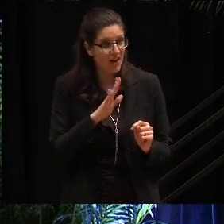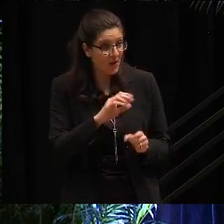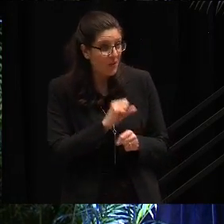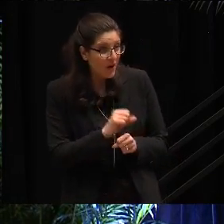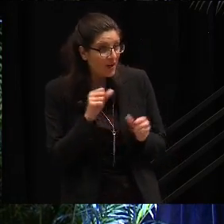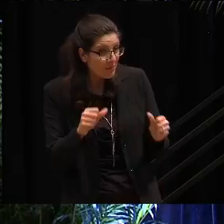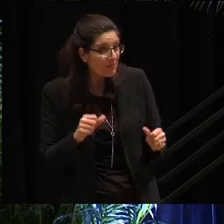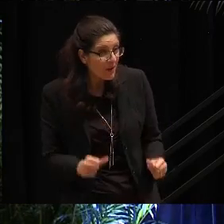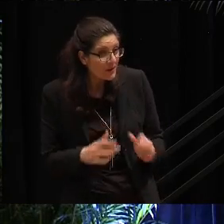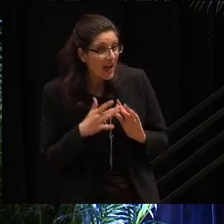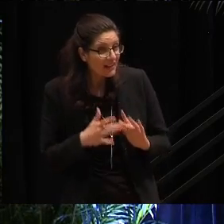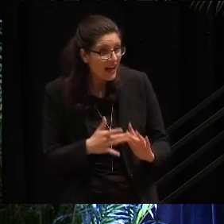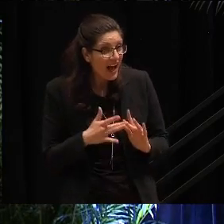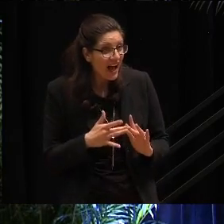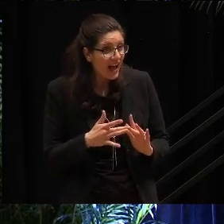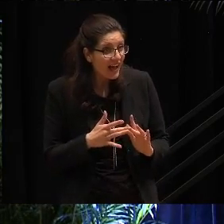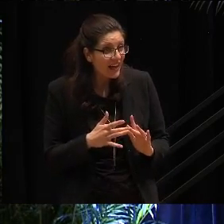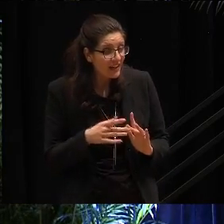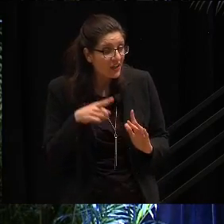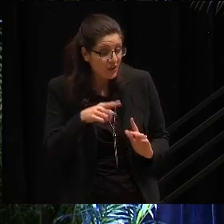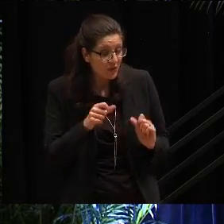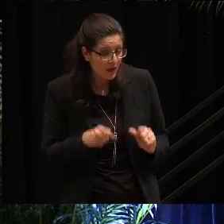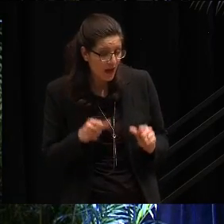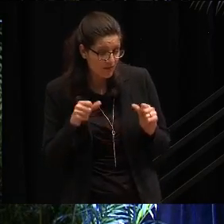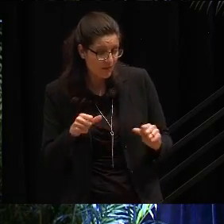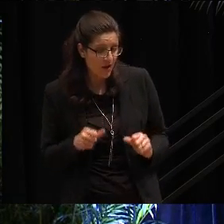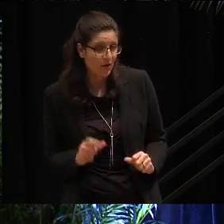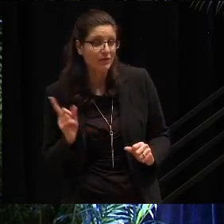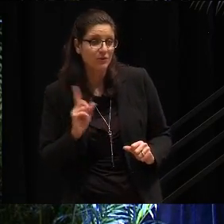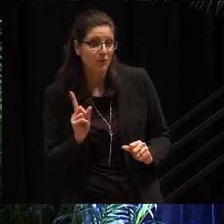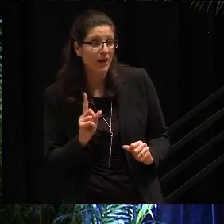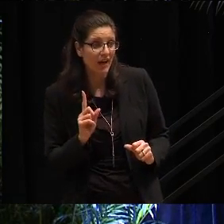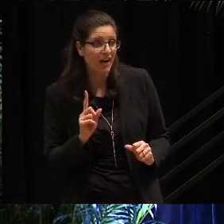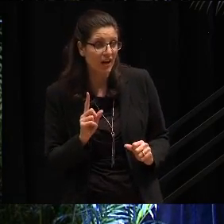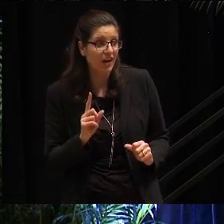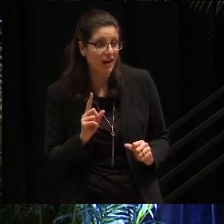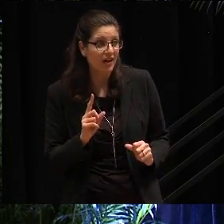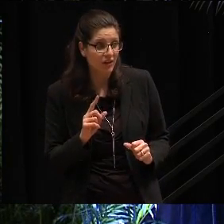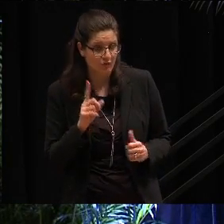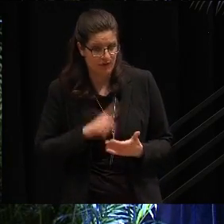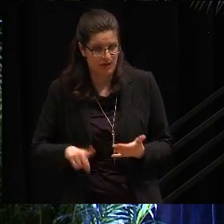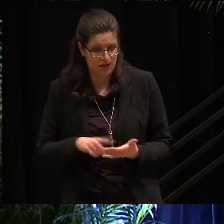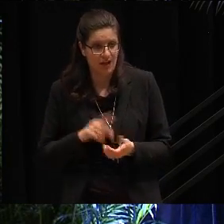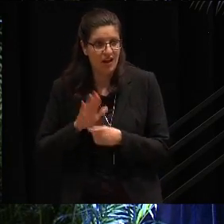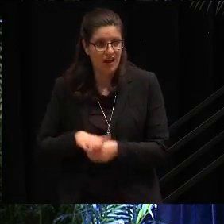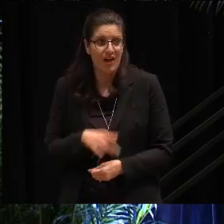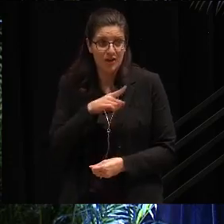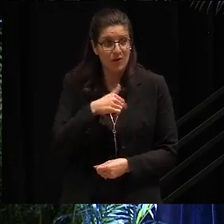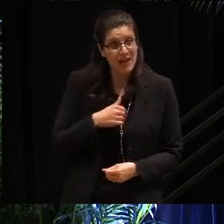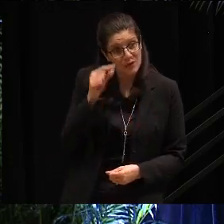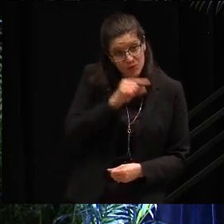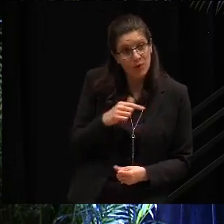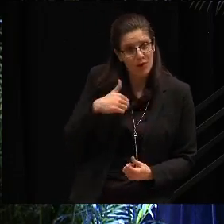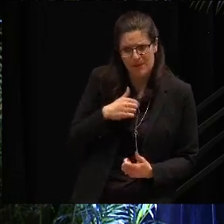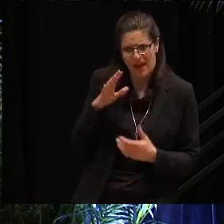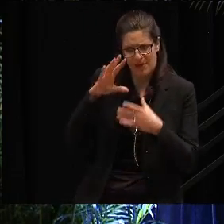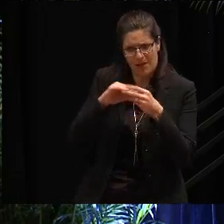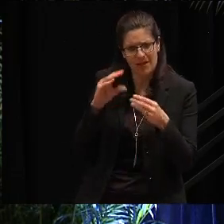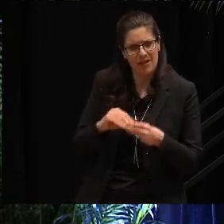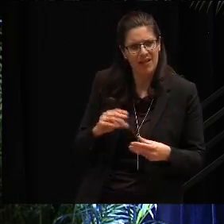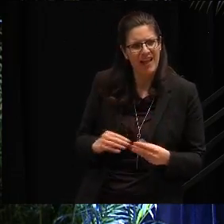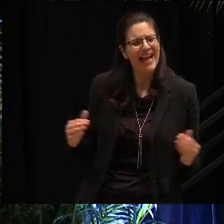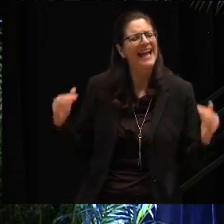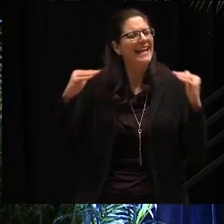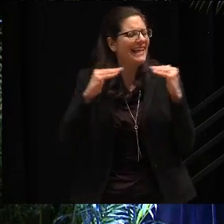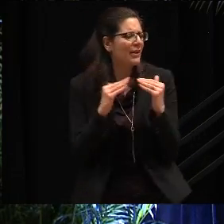President Trump, on the whether internet, it's... would you be able to point us in the direction of your work on the internet where you've condemned? You can Google my name and find all the Were quotes. you as equally